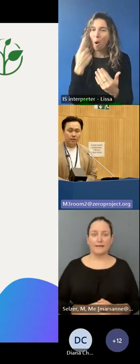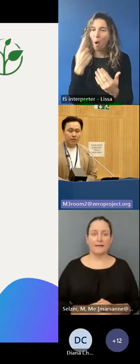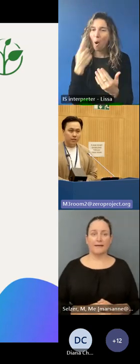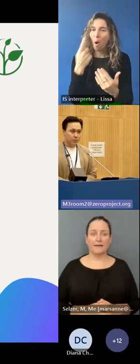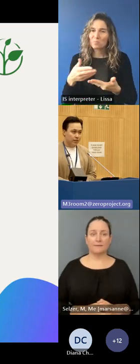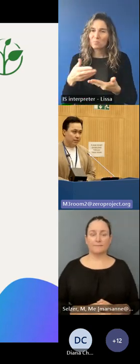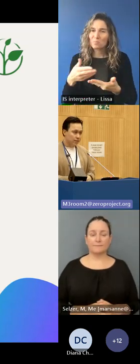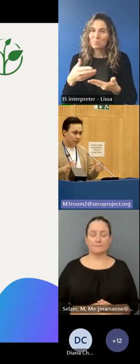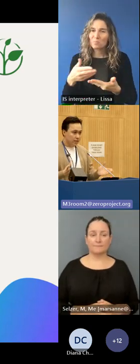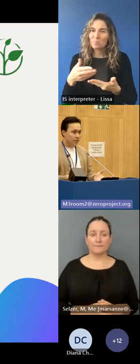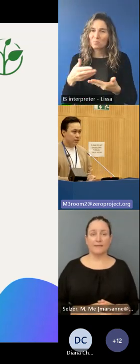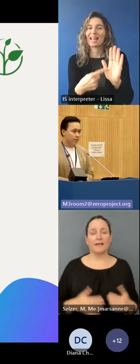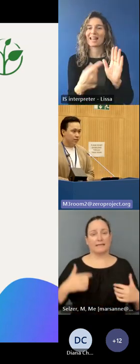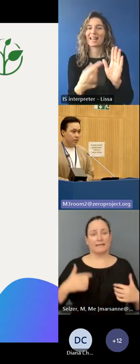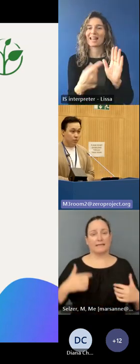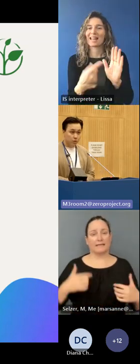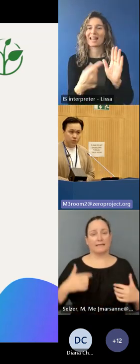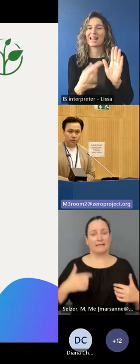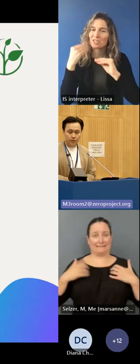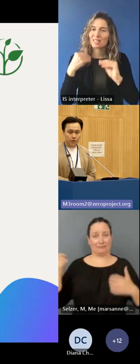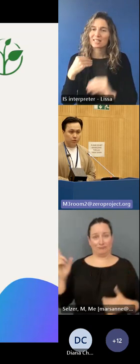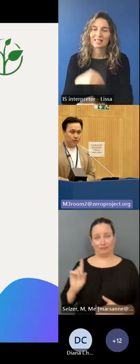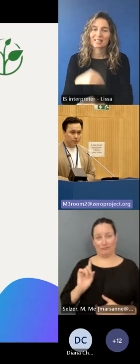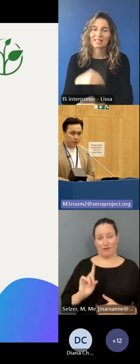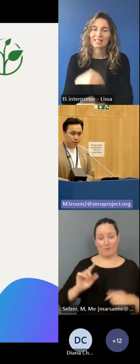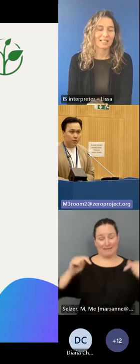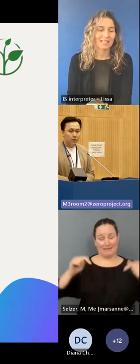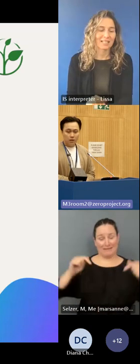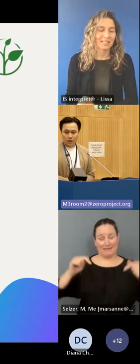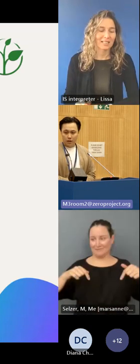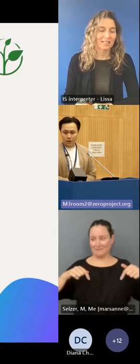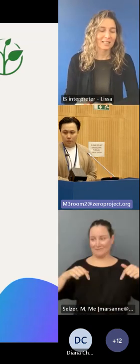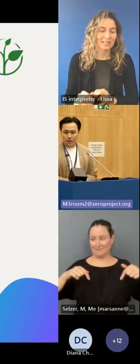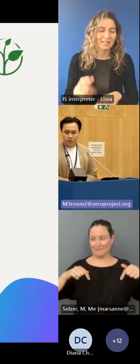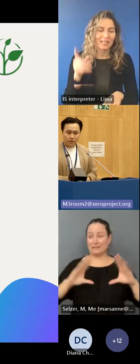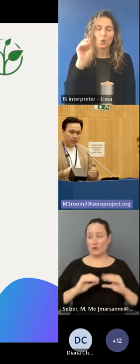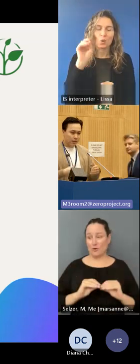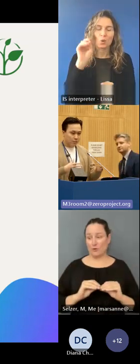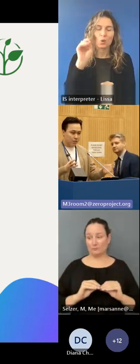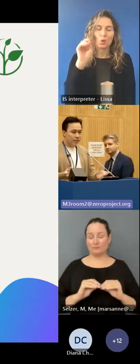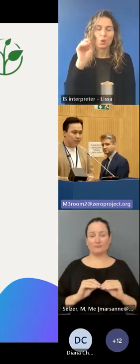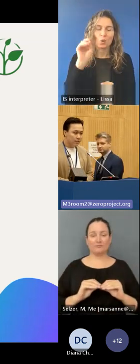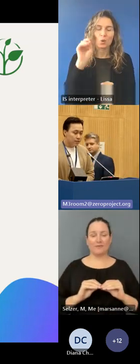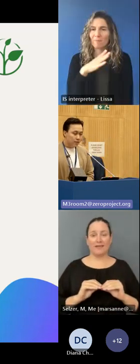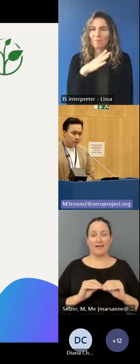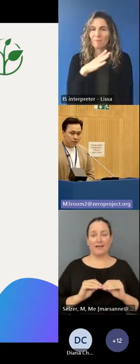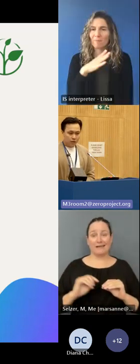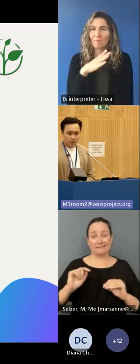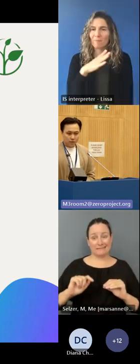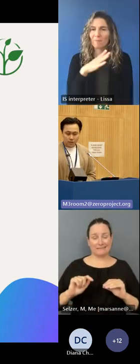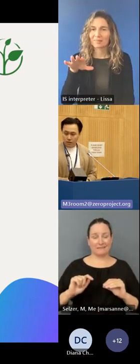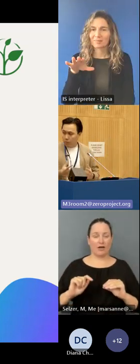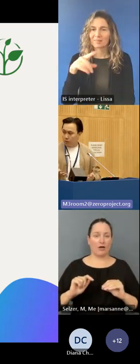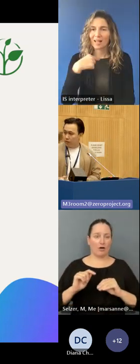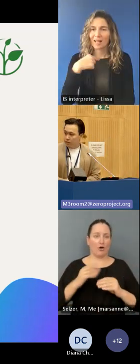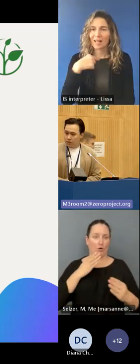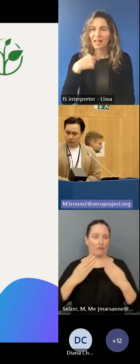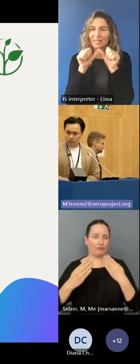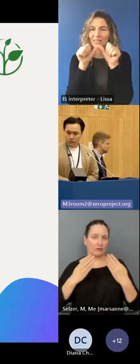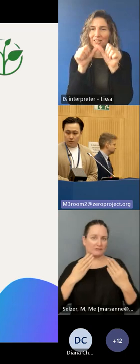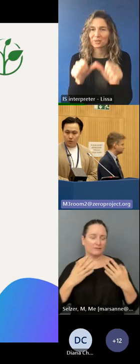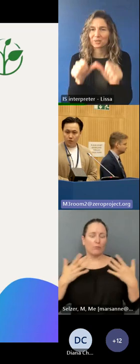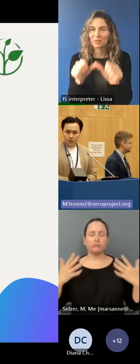and share and gain experience at Zero Project, ZeroCon 24. We are really appreciating this. Thank you for my